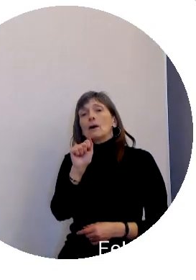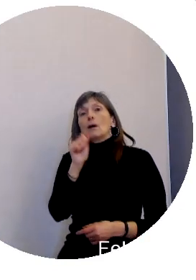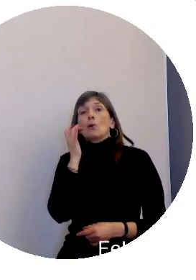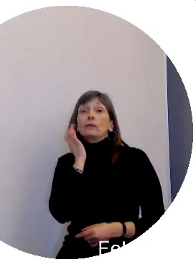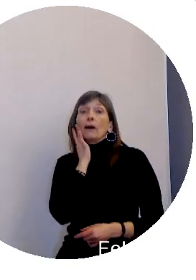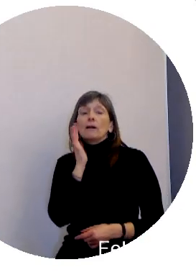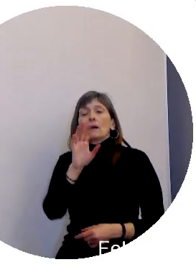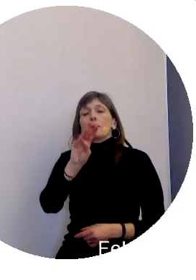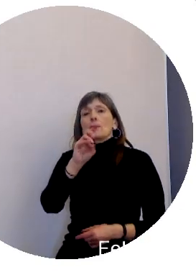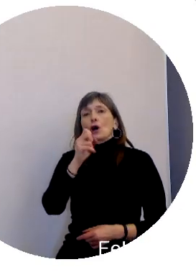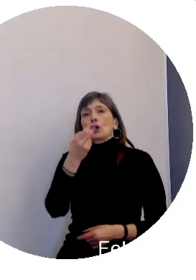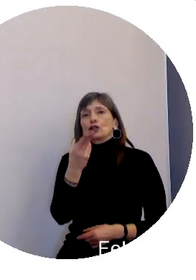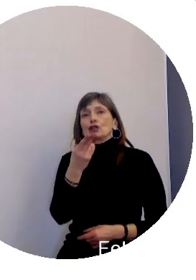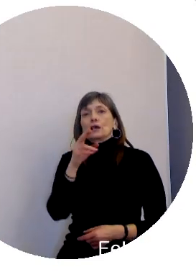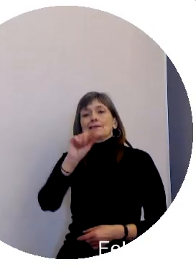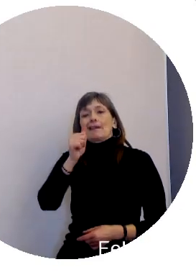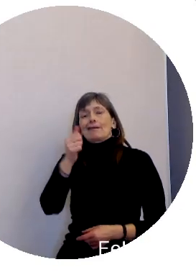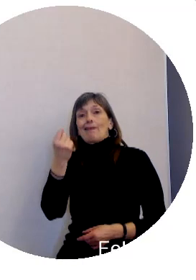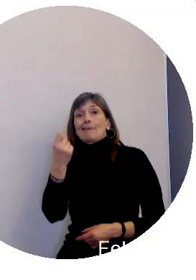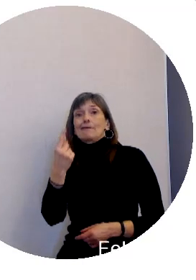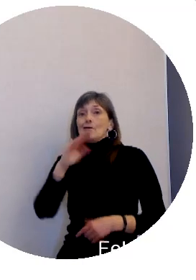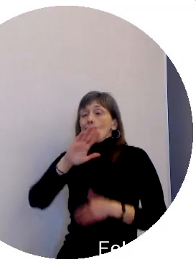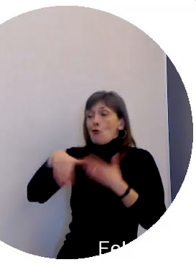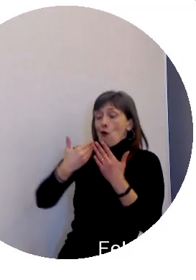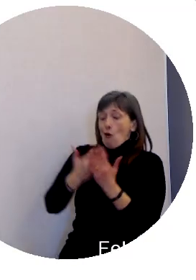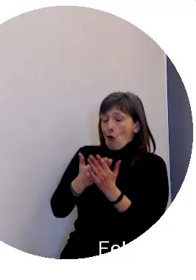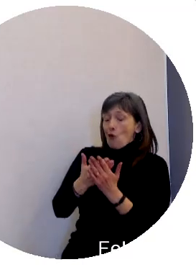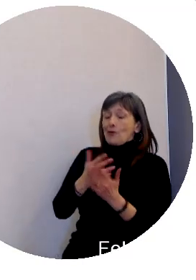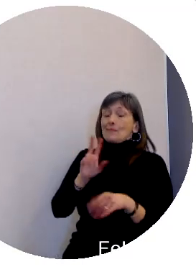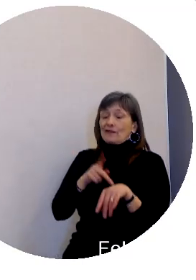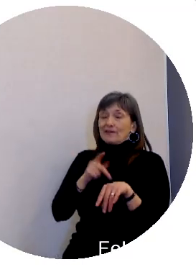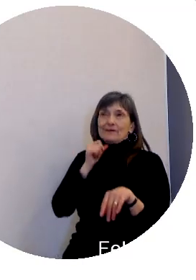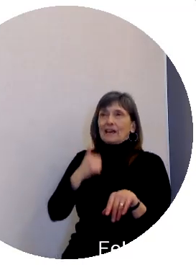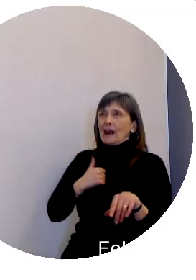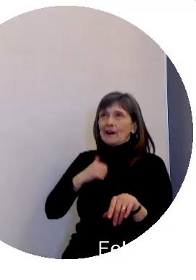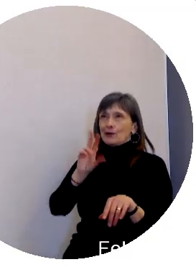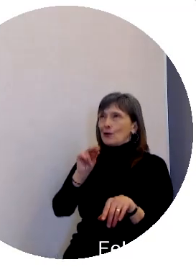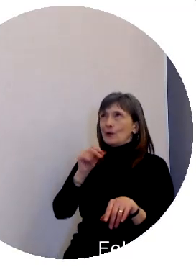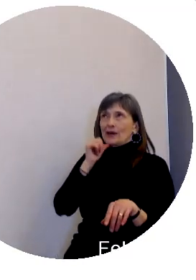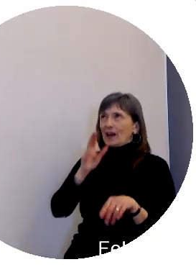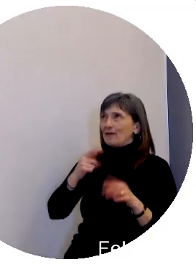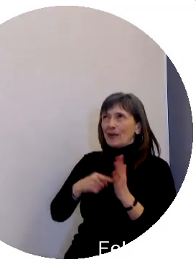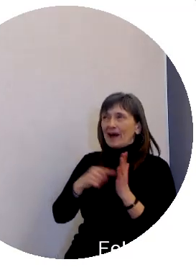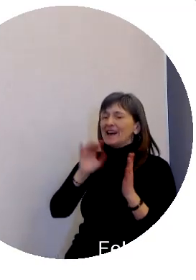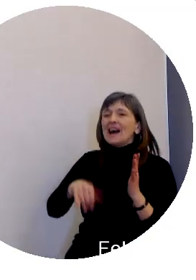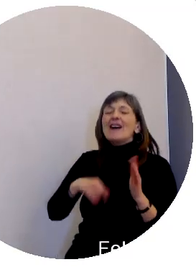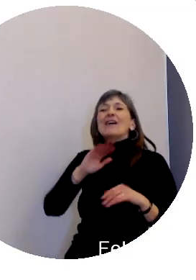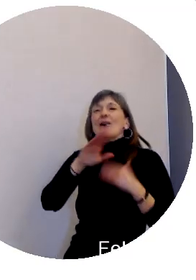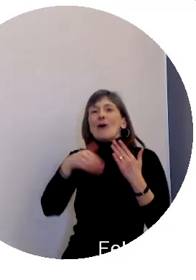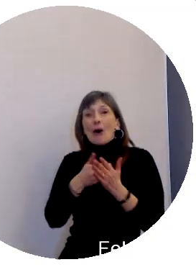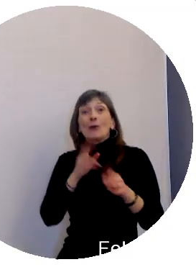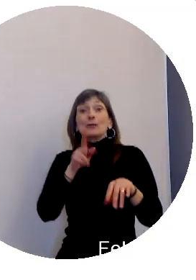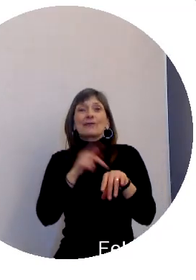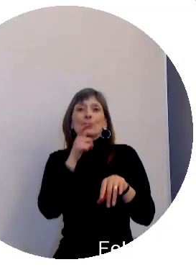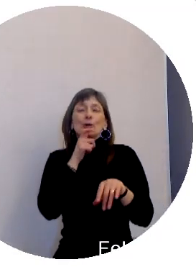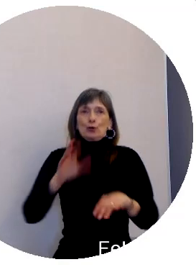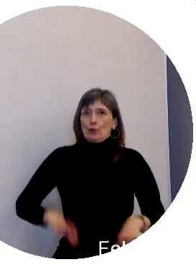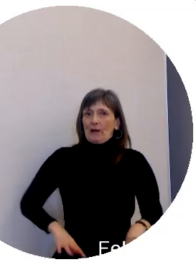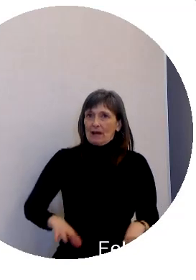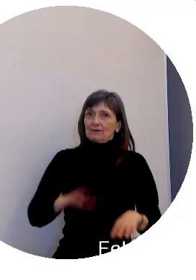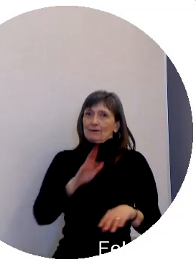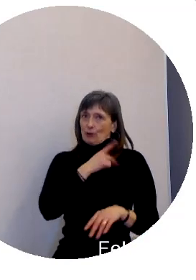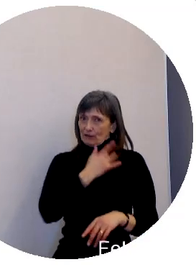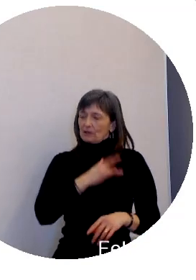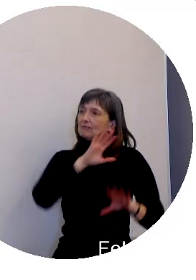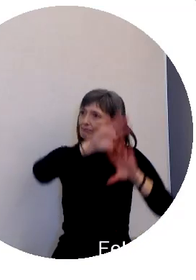and 11th. All principals from across the country, or across the not country, can't afford that, across the province